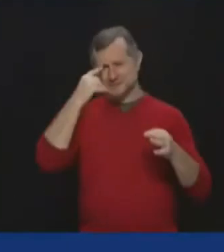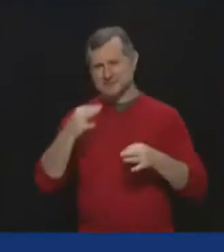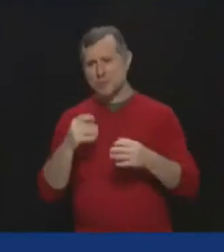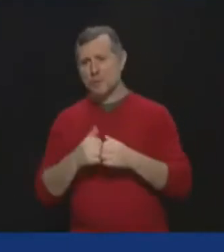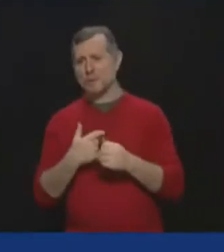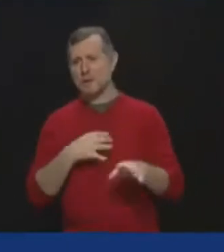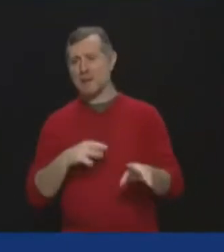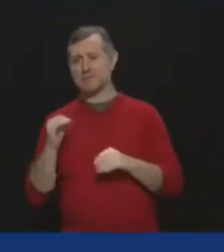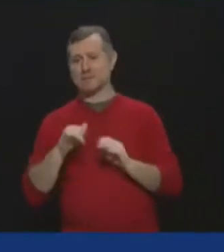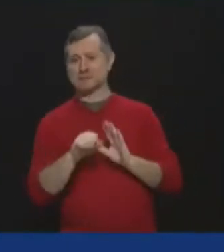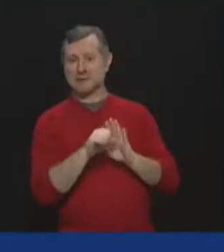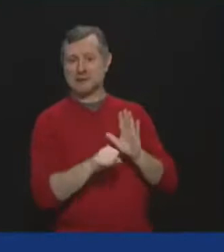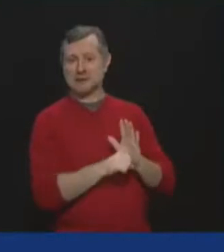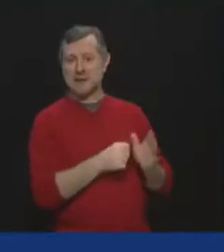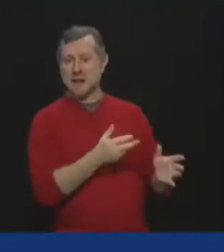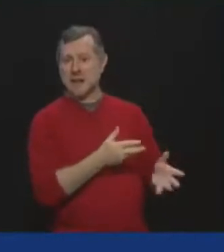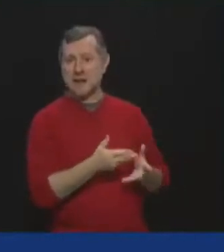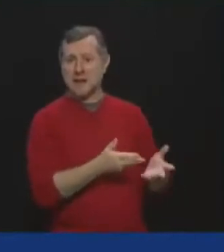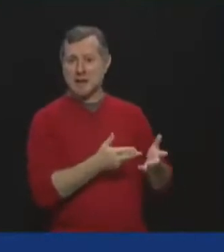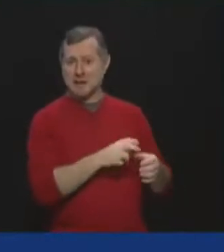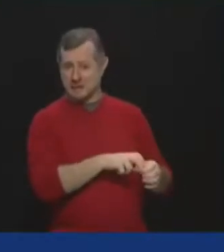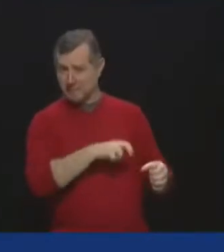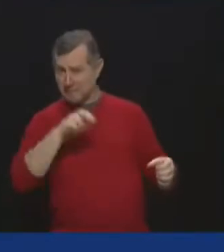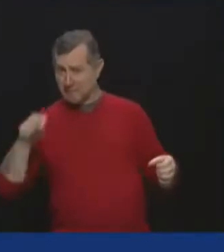state. What does it take to leave the state?